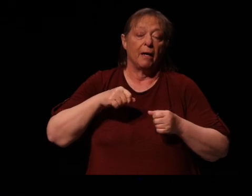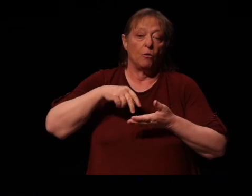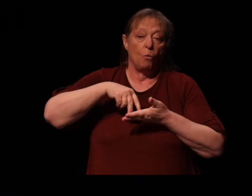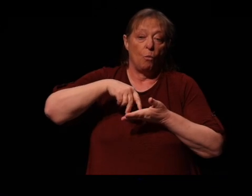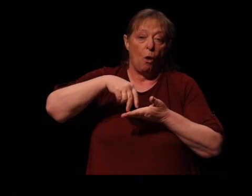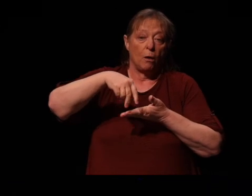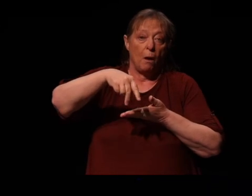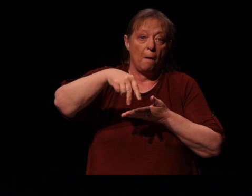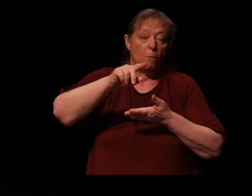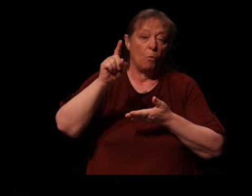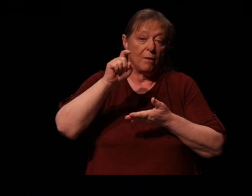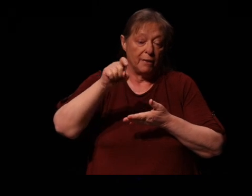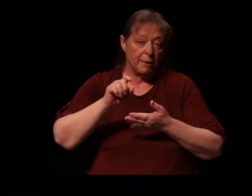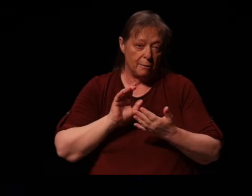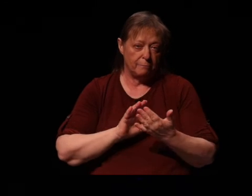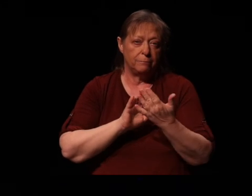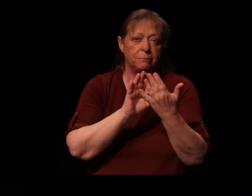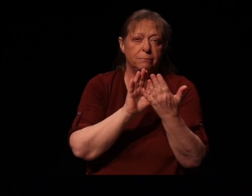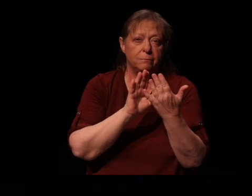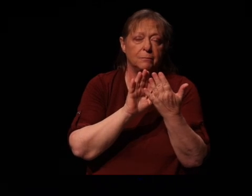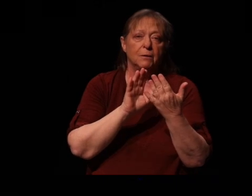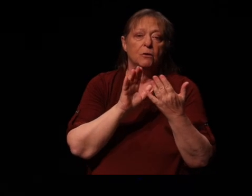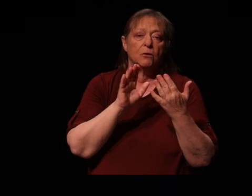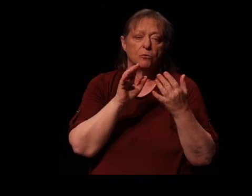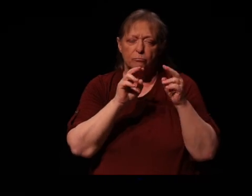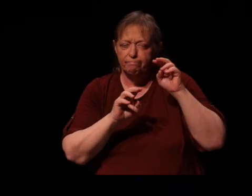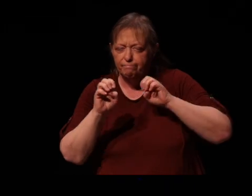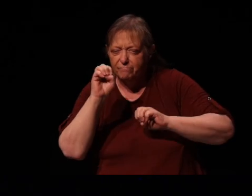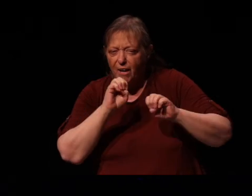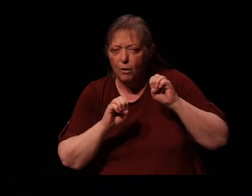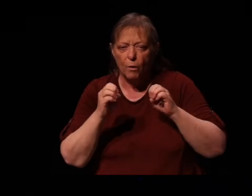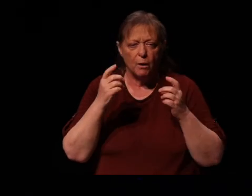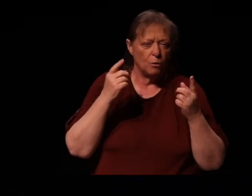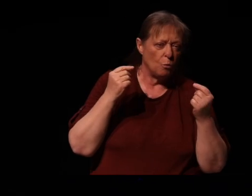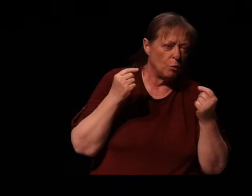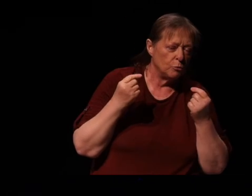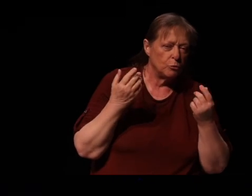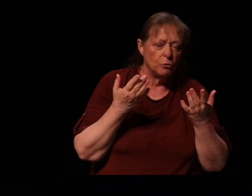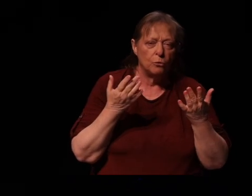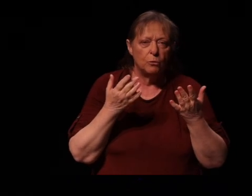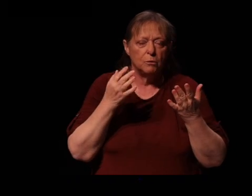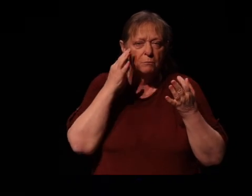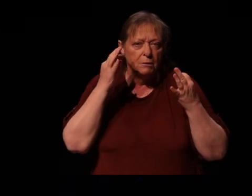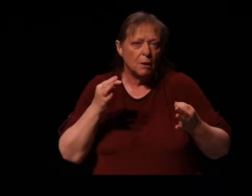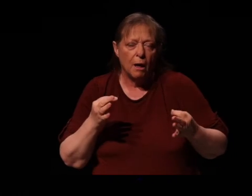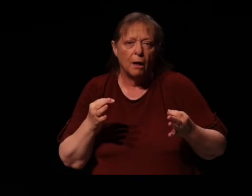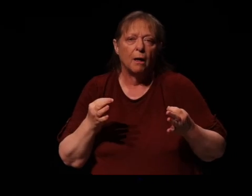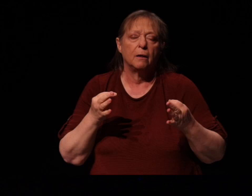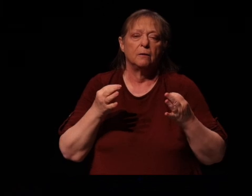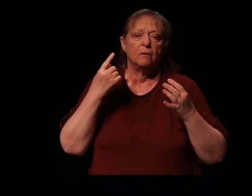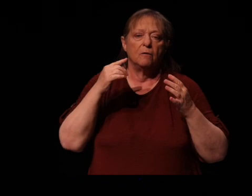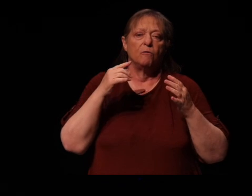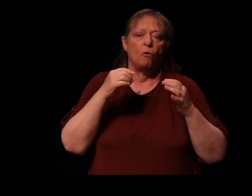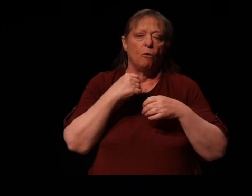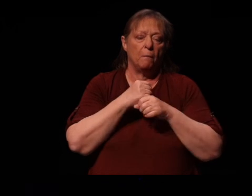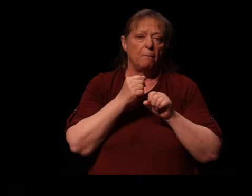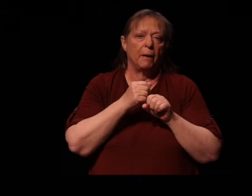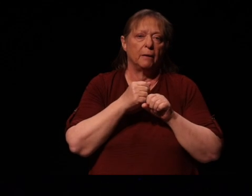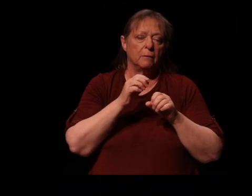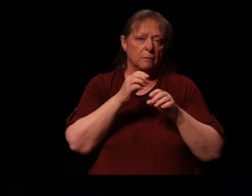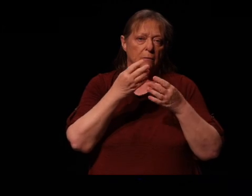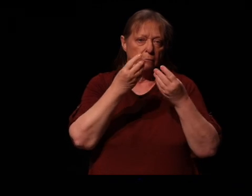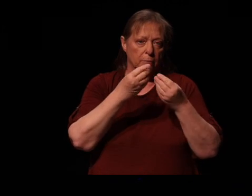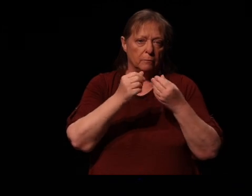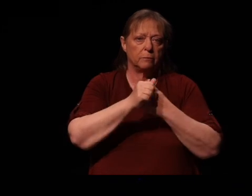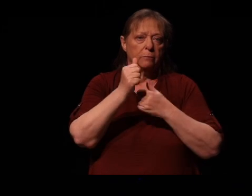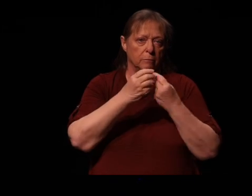they can actually walk up on the areas that they need to be able to evaluate and be able to do whatever it is to